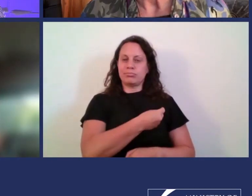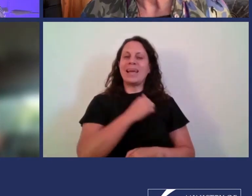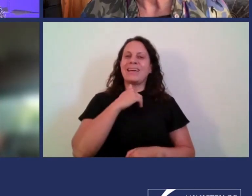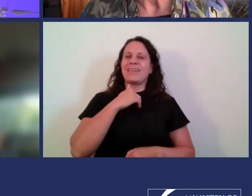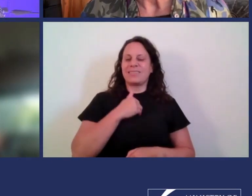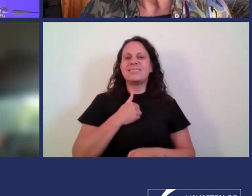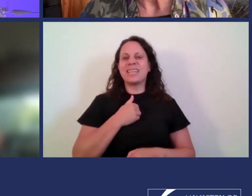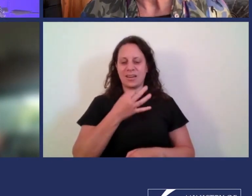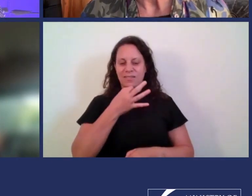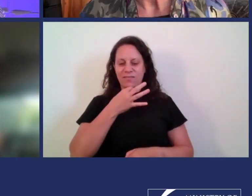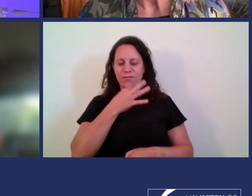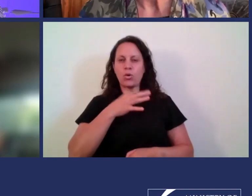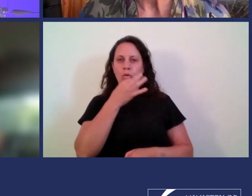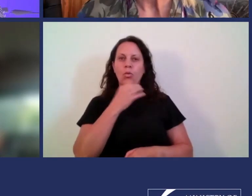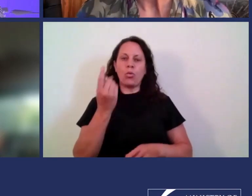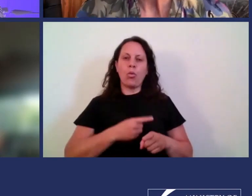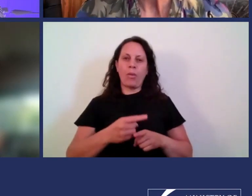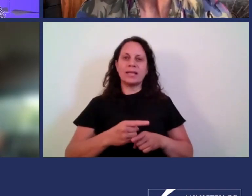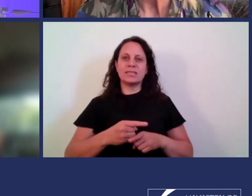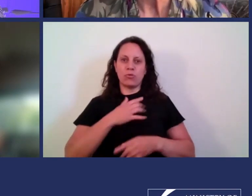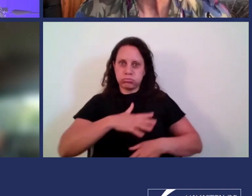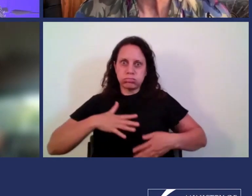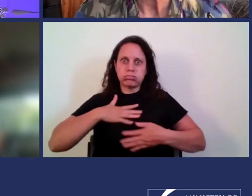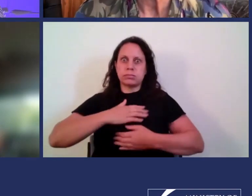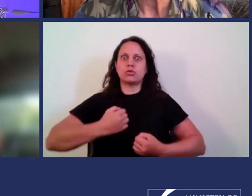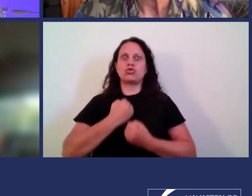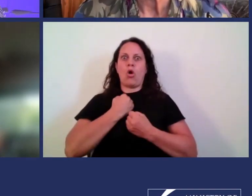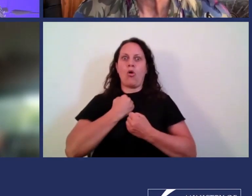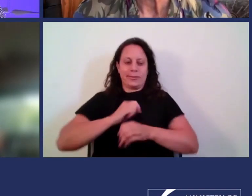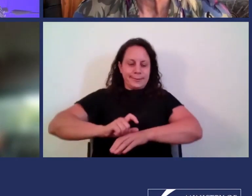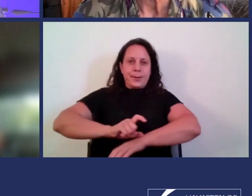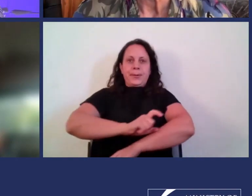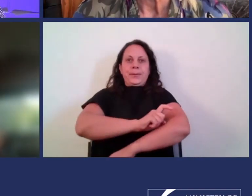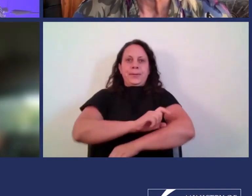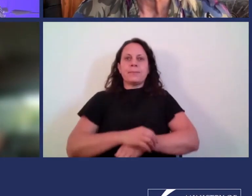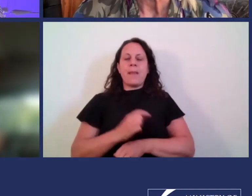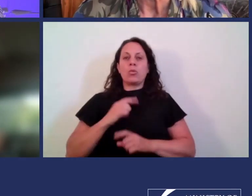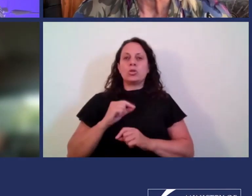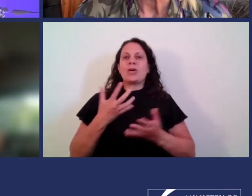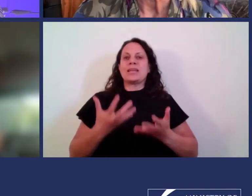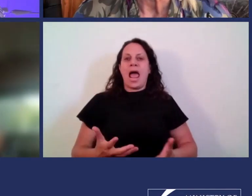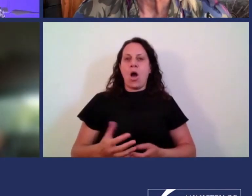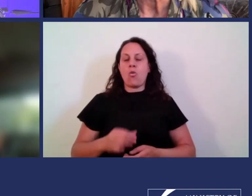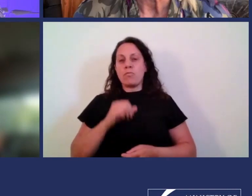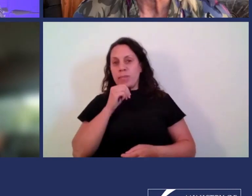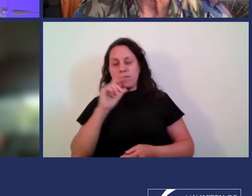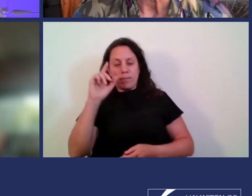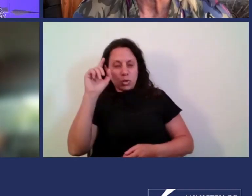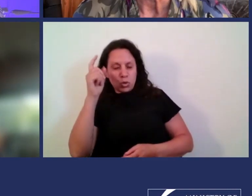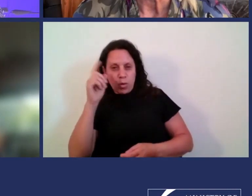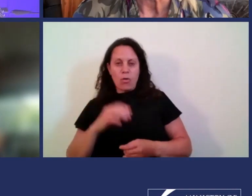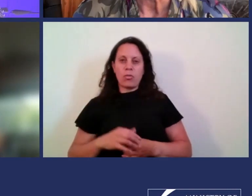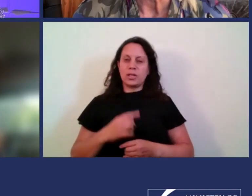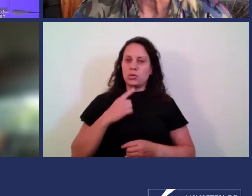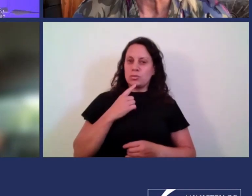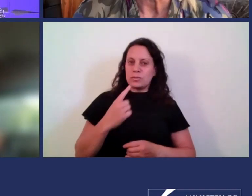their immune system to mount a good immunity response. So I'd move now. If you're worried that your child's bigger and maybe they won't mount a